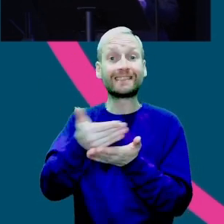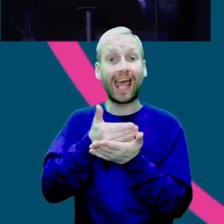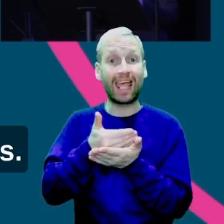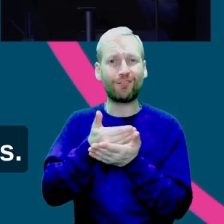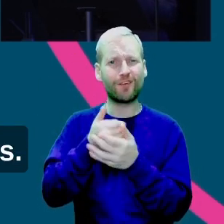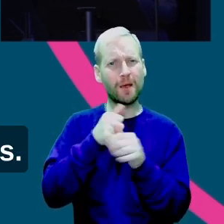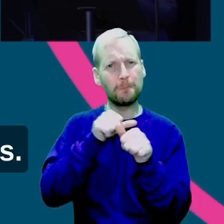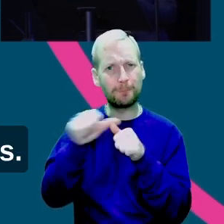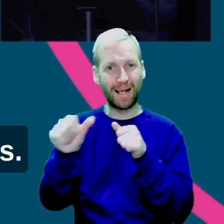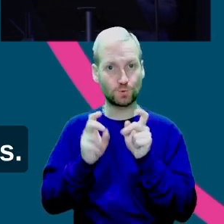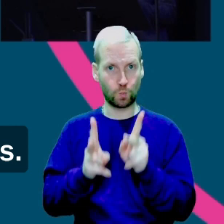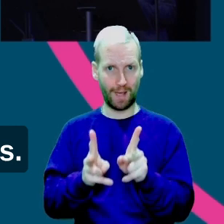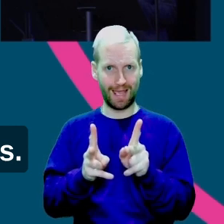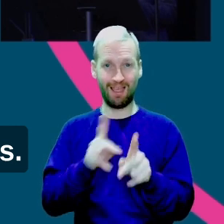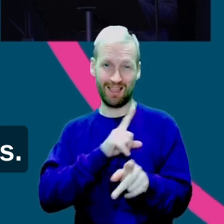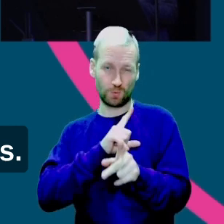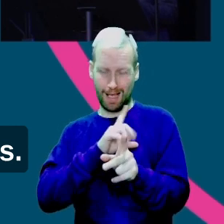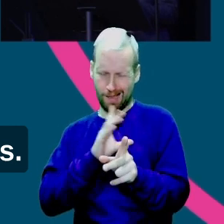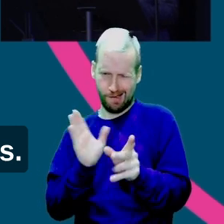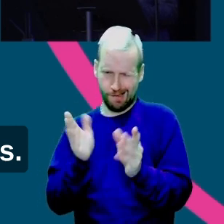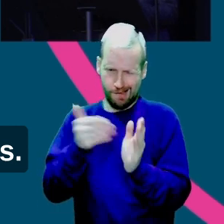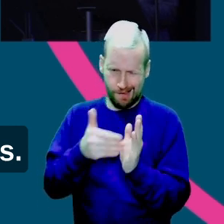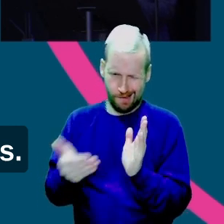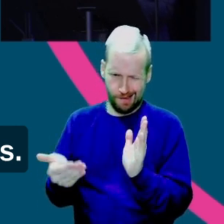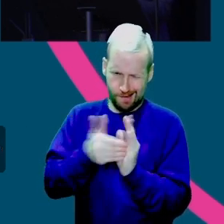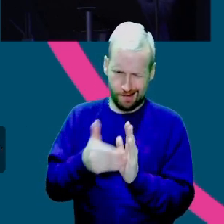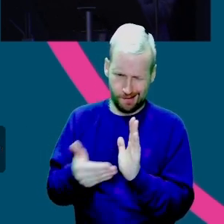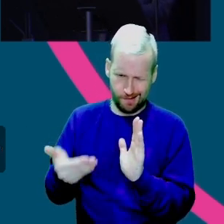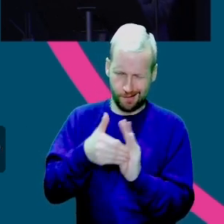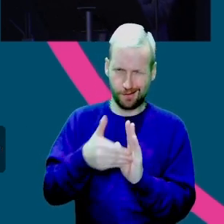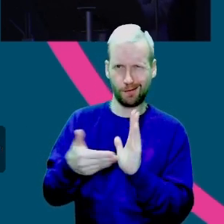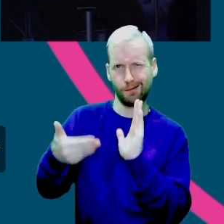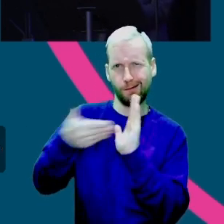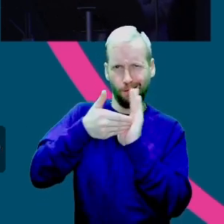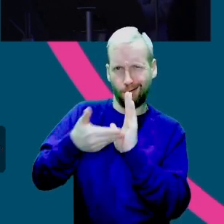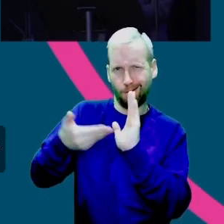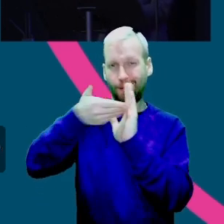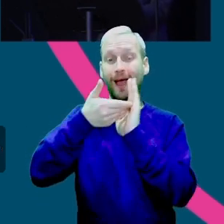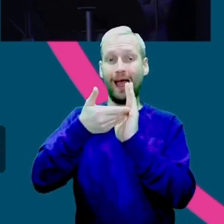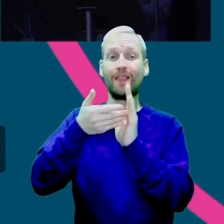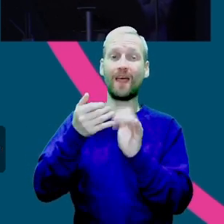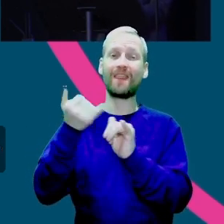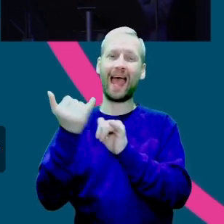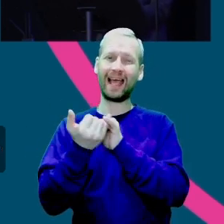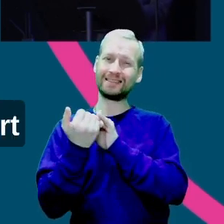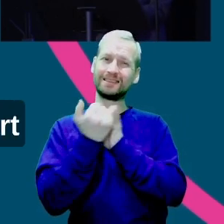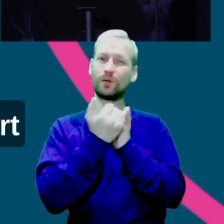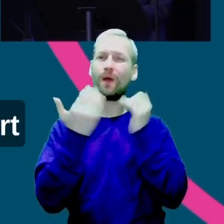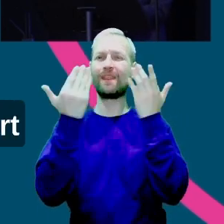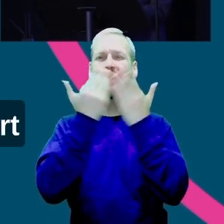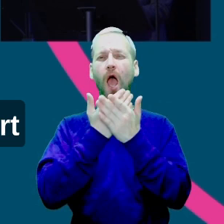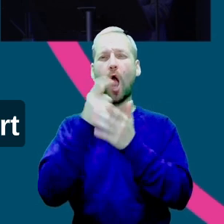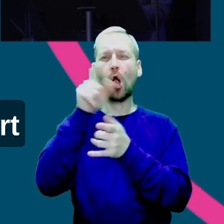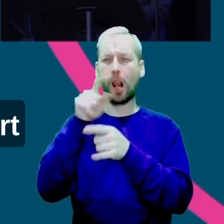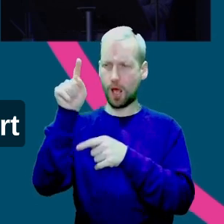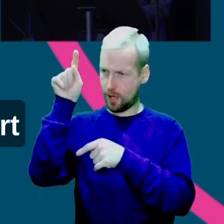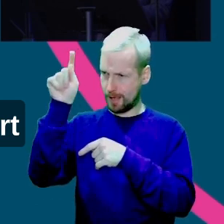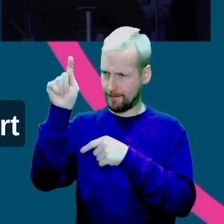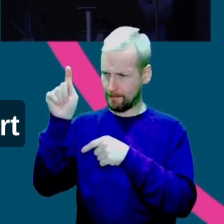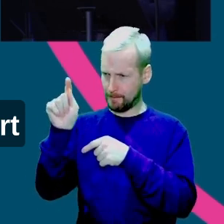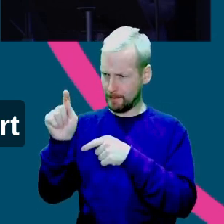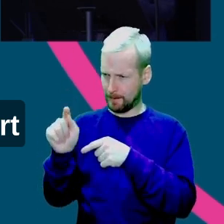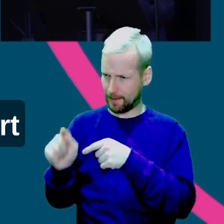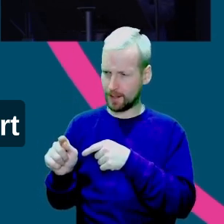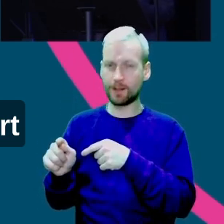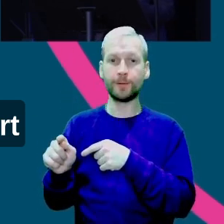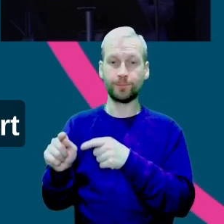optimal way. So that's why we've built in these extra measures. And then the ward ends with the sort of darker colour on the right, which